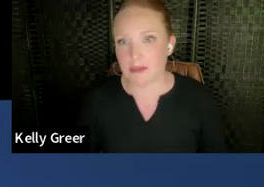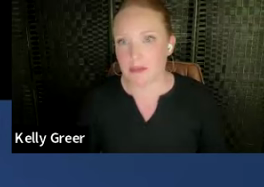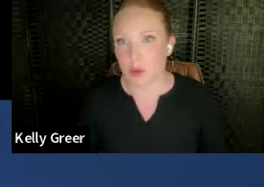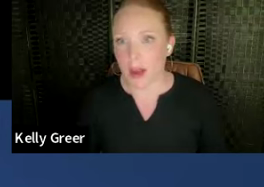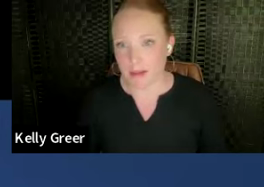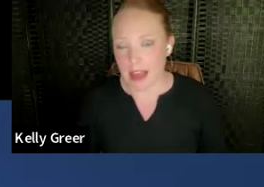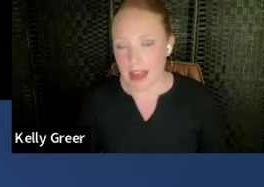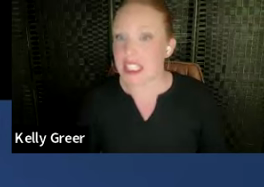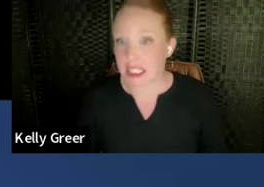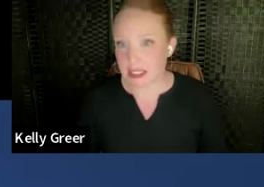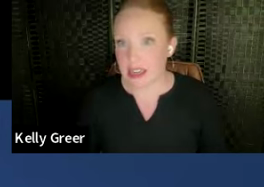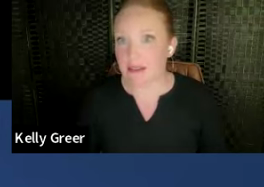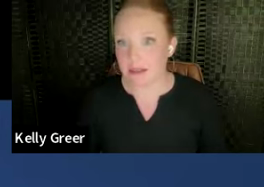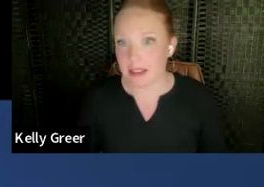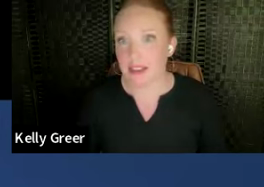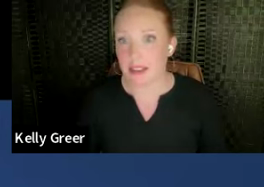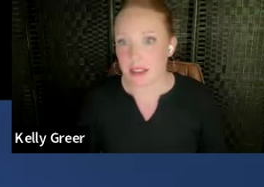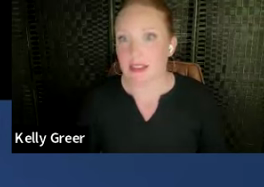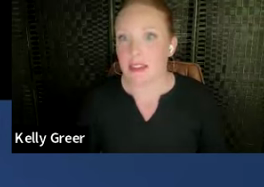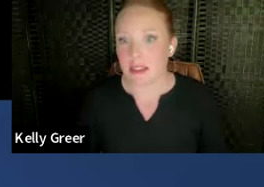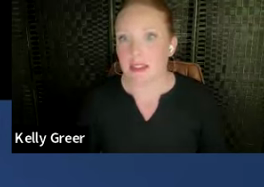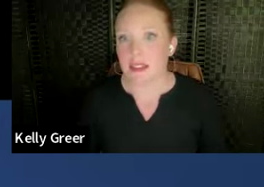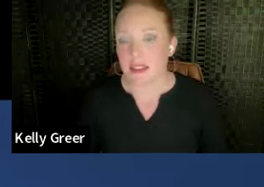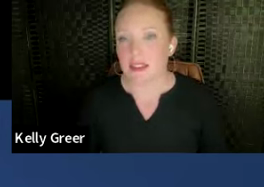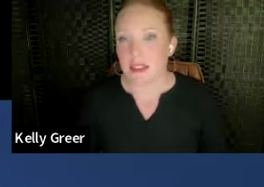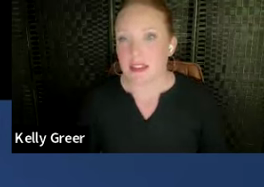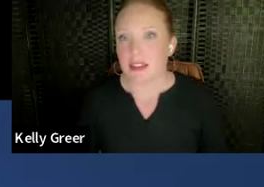disability, one out of 60.